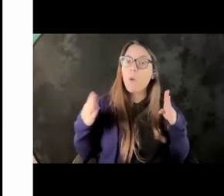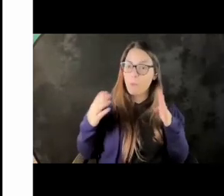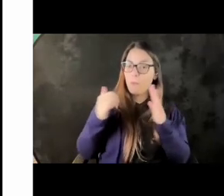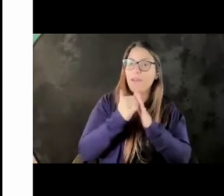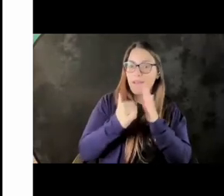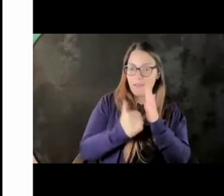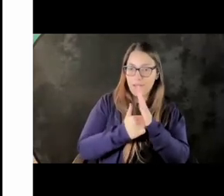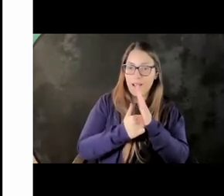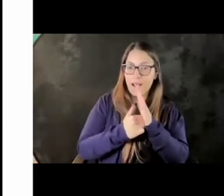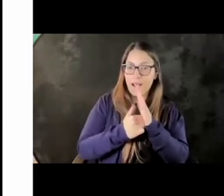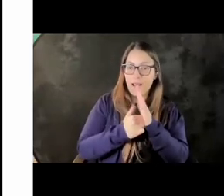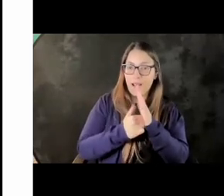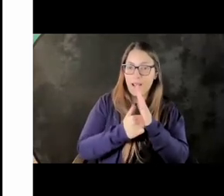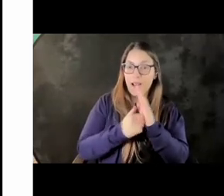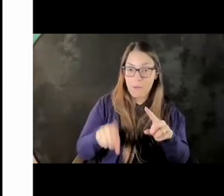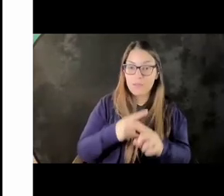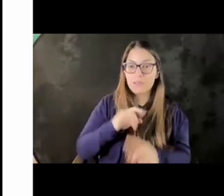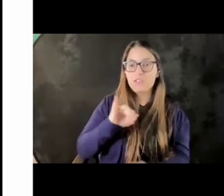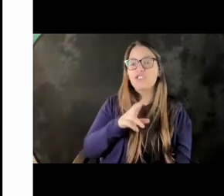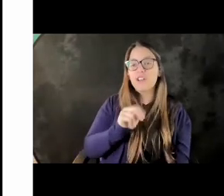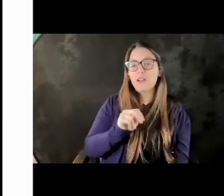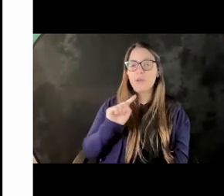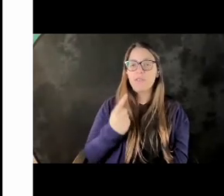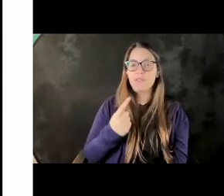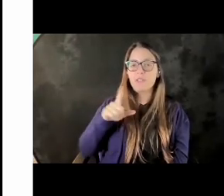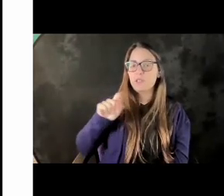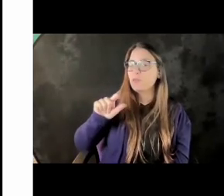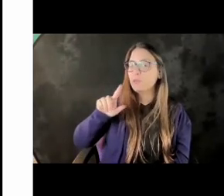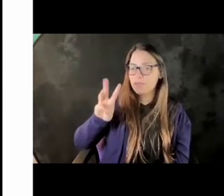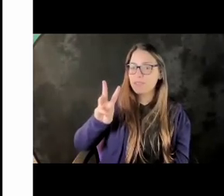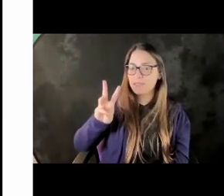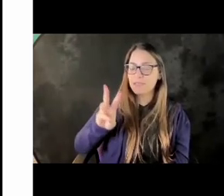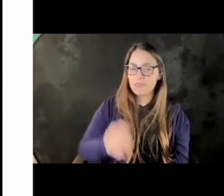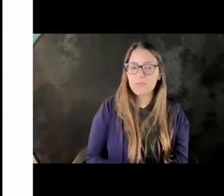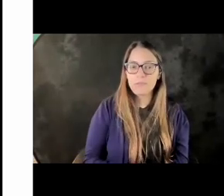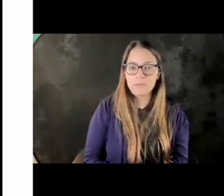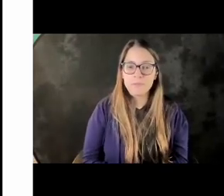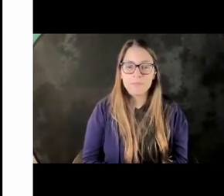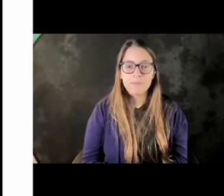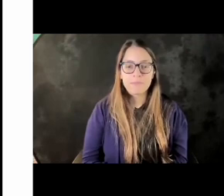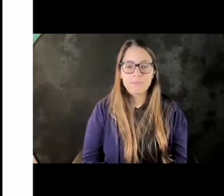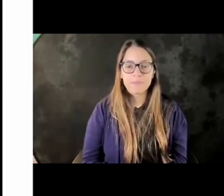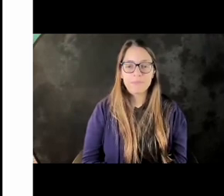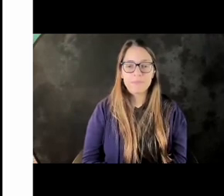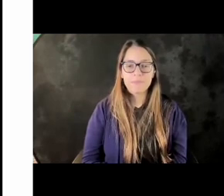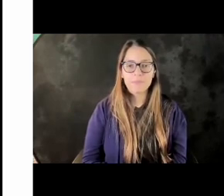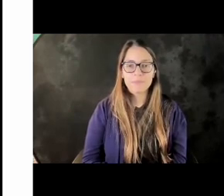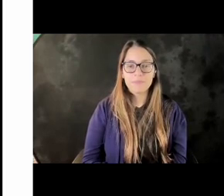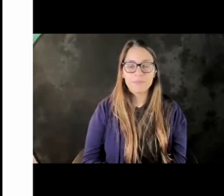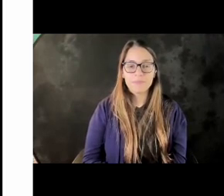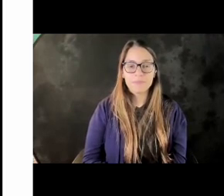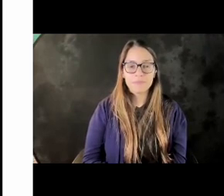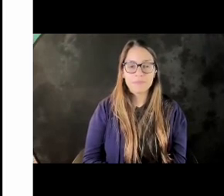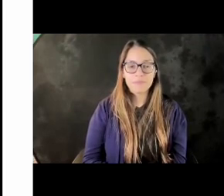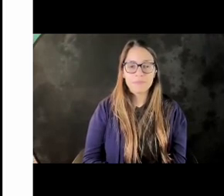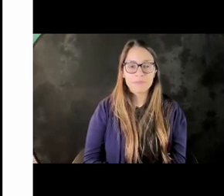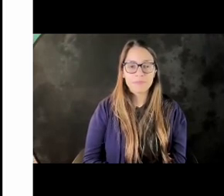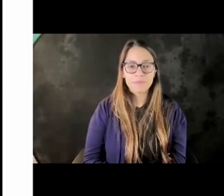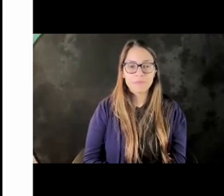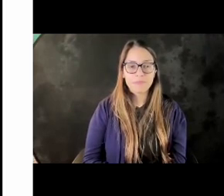on January 1st, 2026. Next slide.